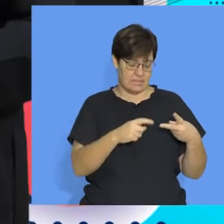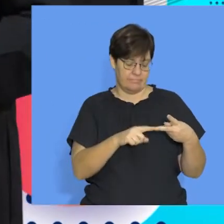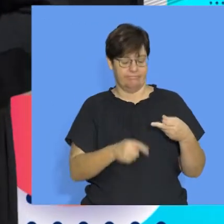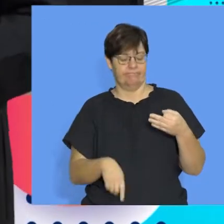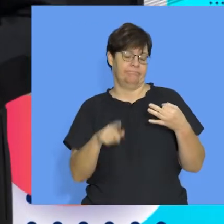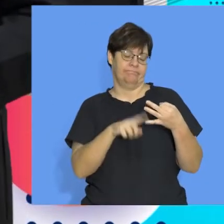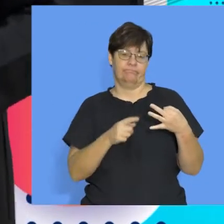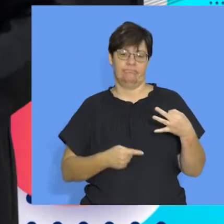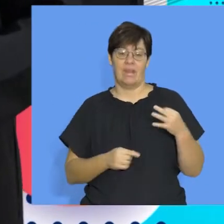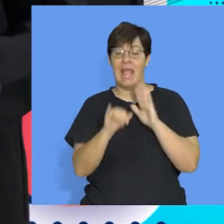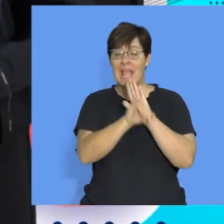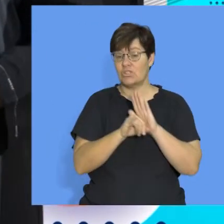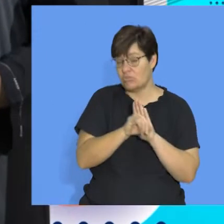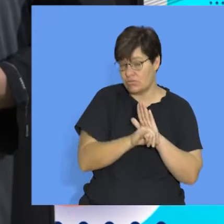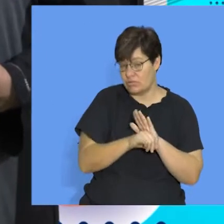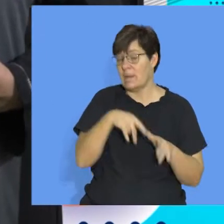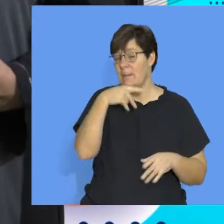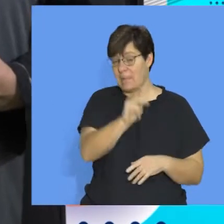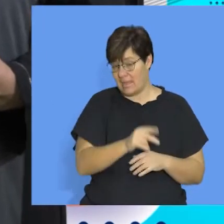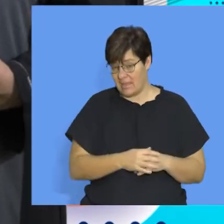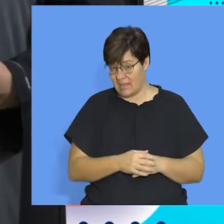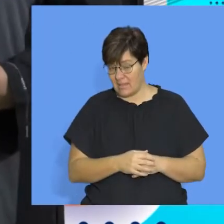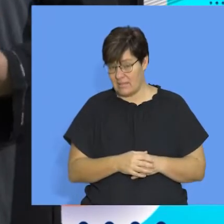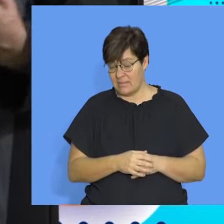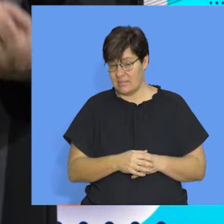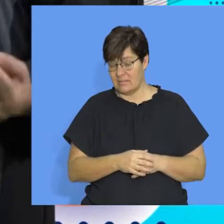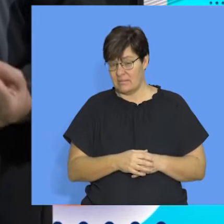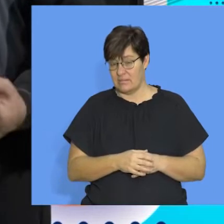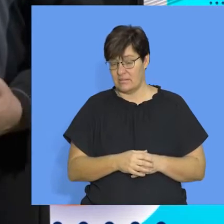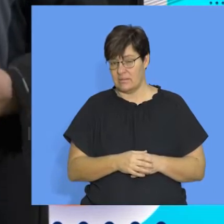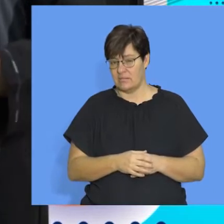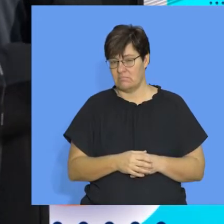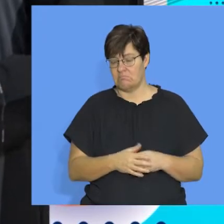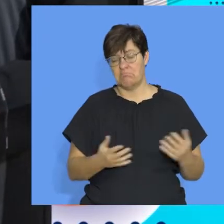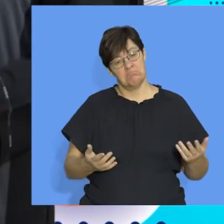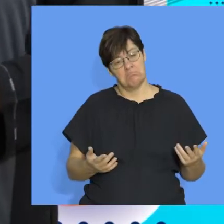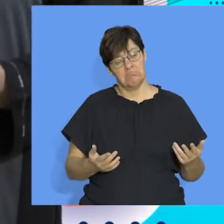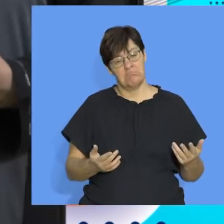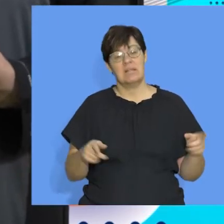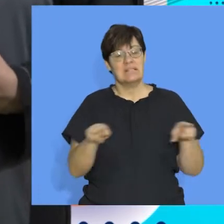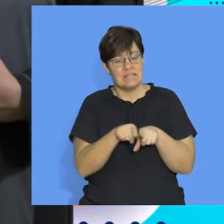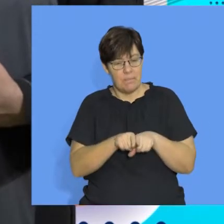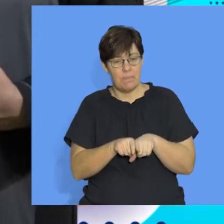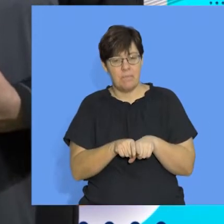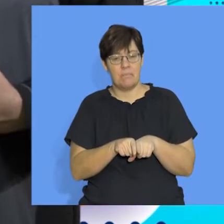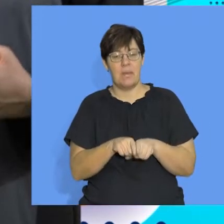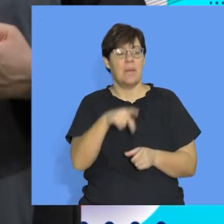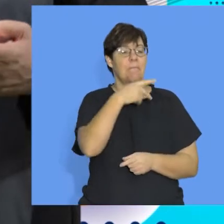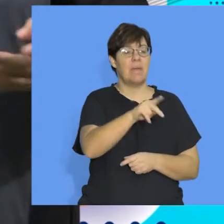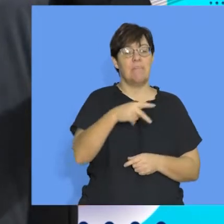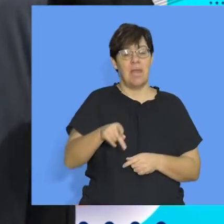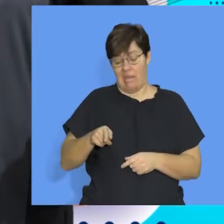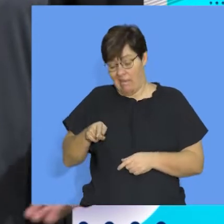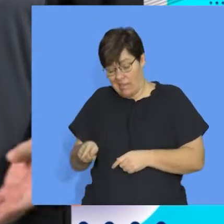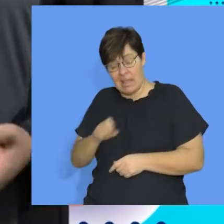for insurance of the factory, right? And obviously, you have to pay the indirect labor of